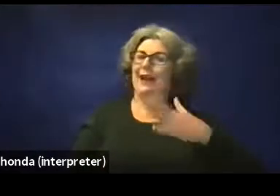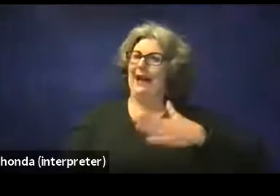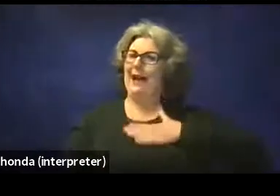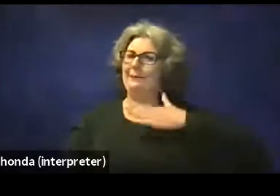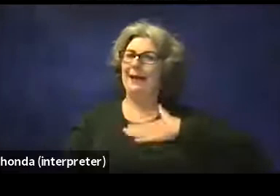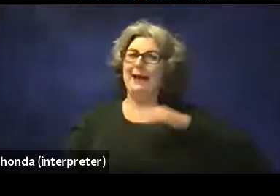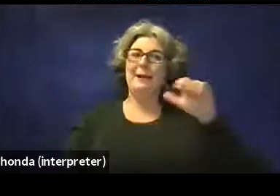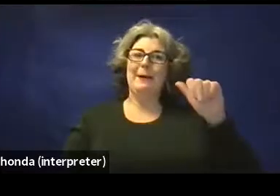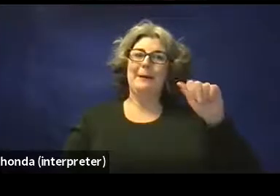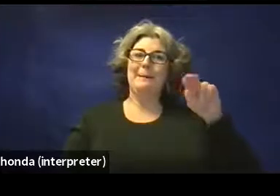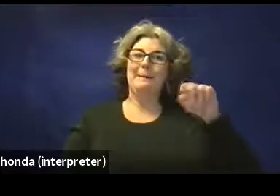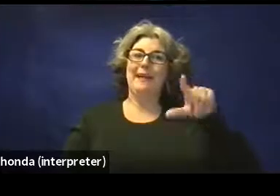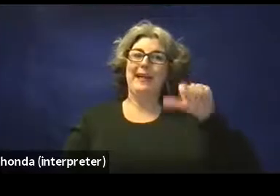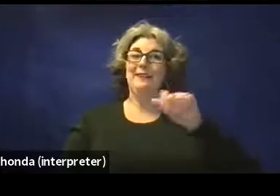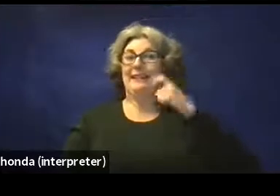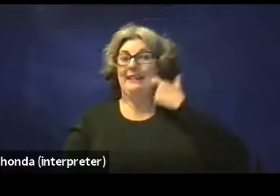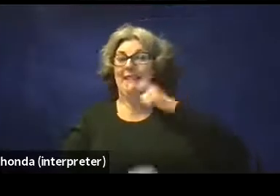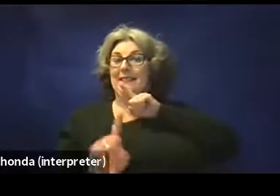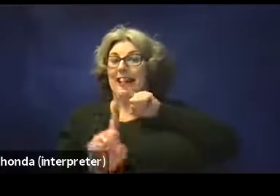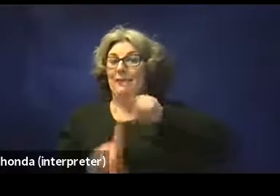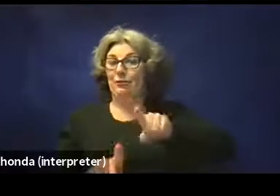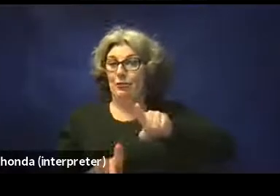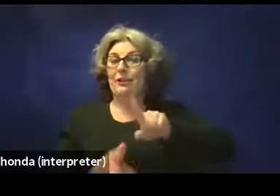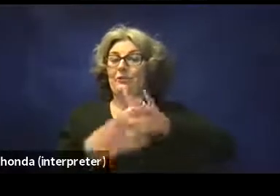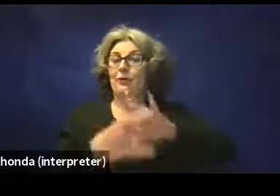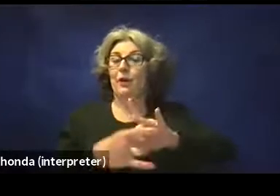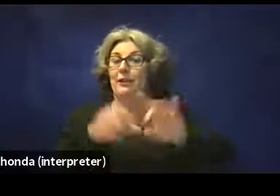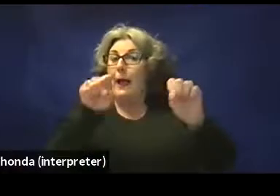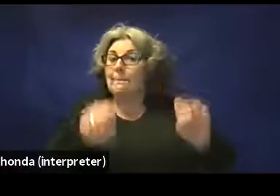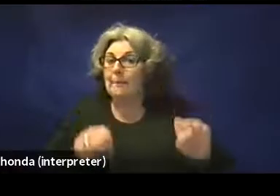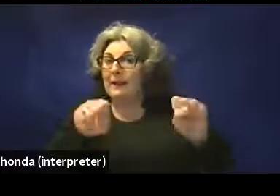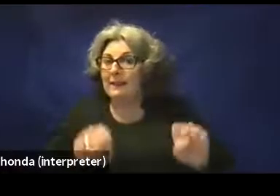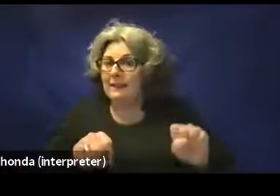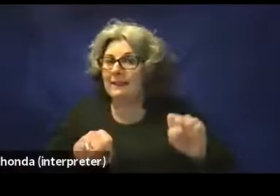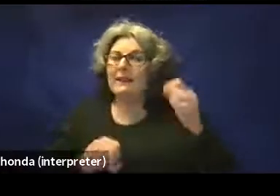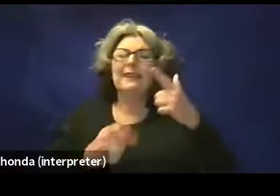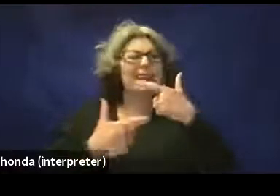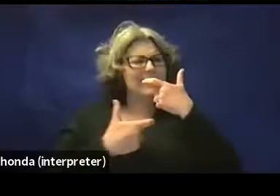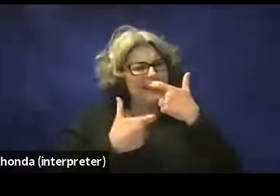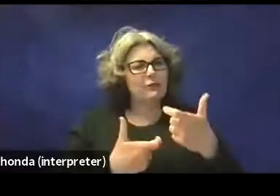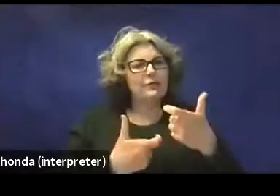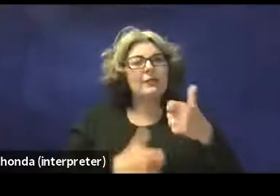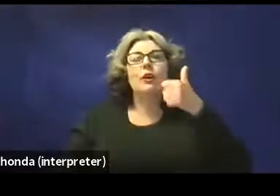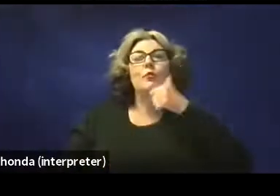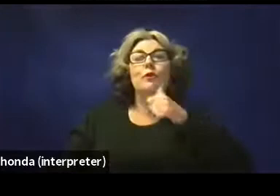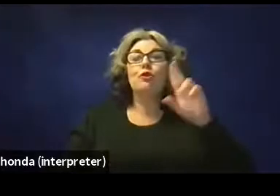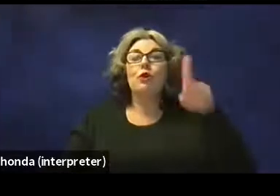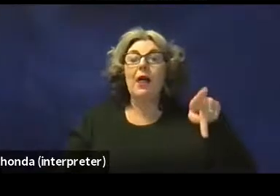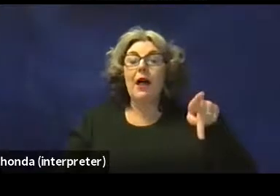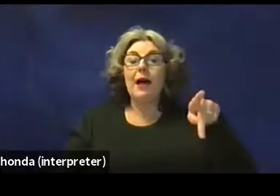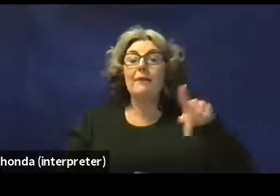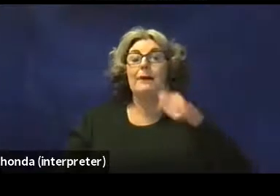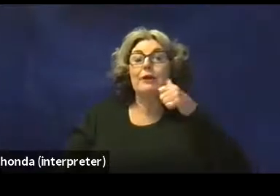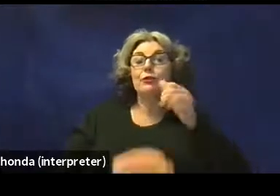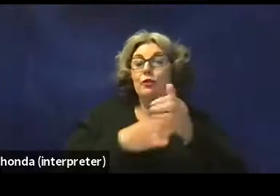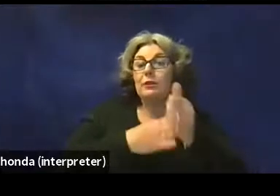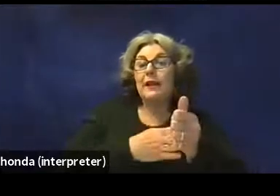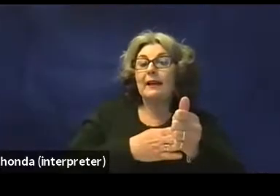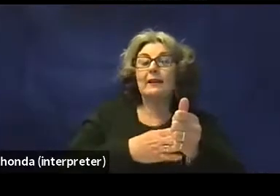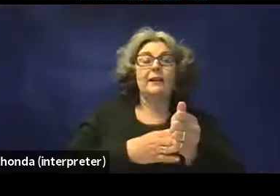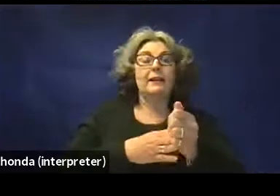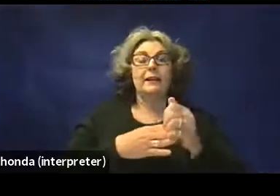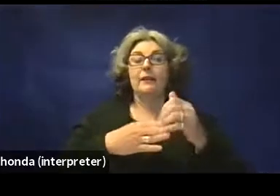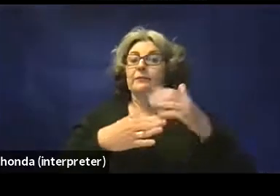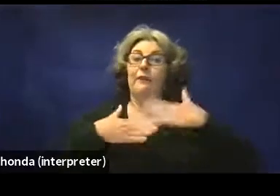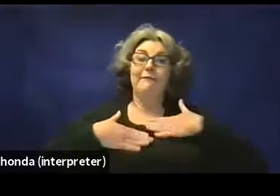that Angela answered the last question around ability, because it's just very interesting with Girl Up. It's girl-led. There's no physical structure.